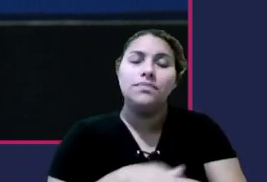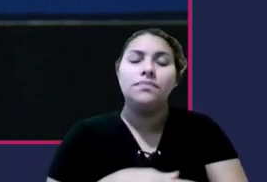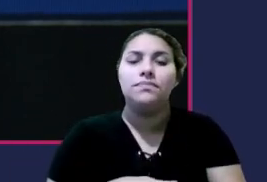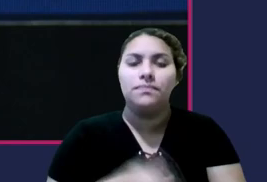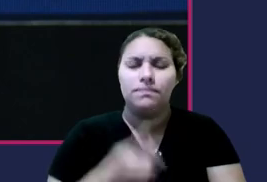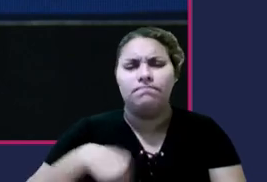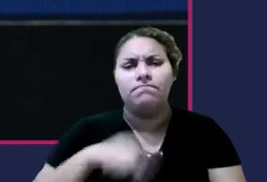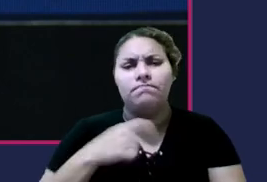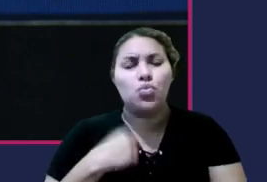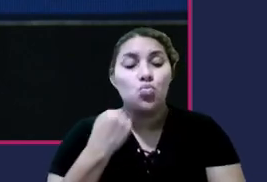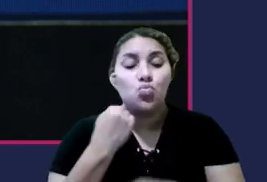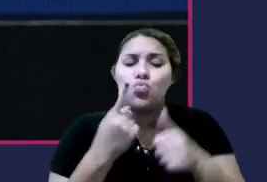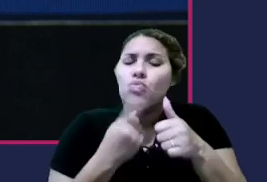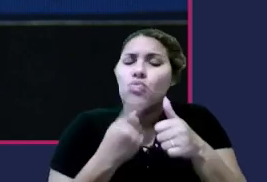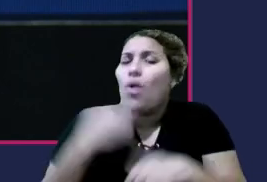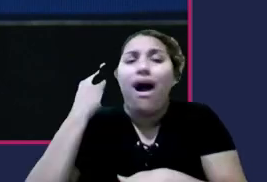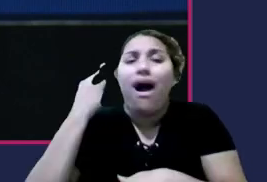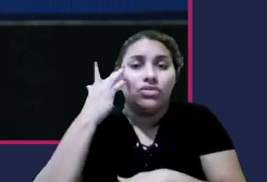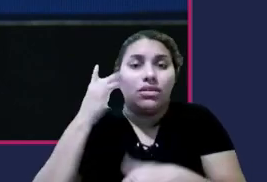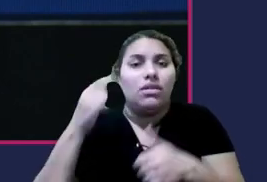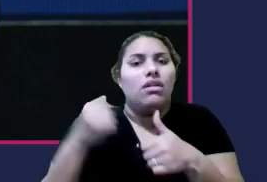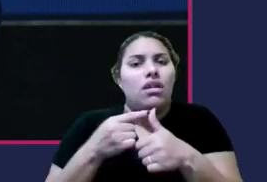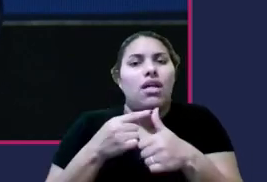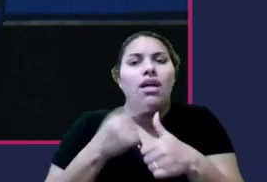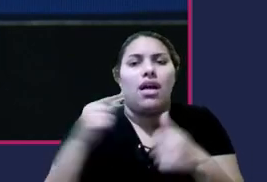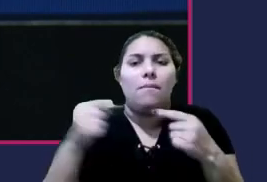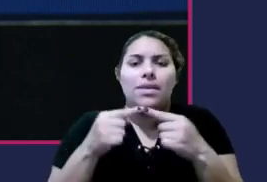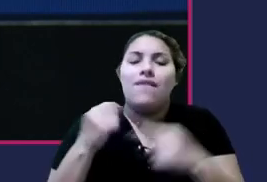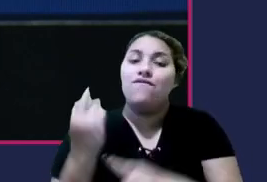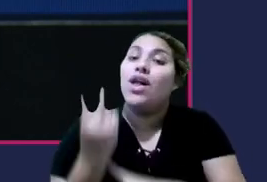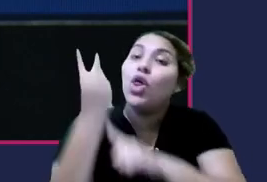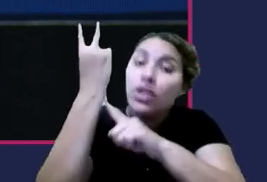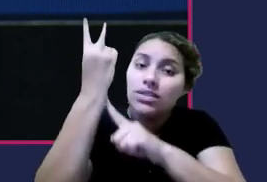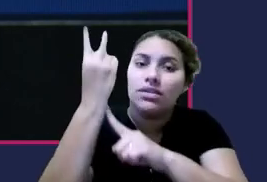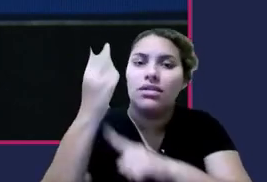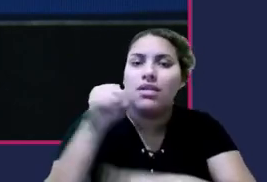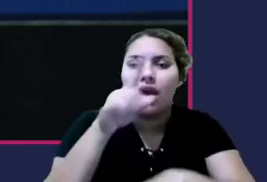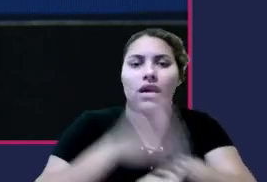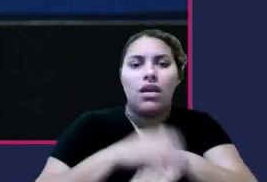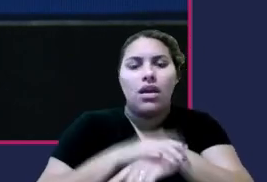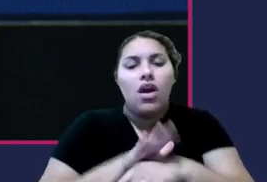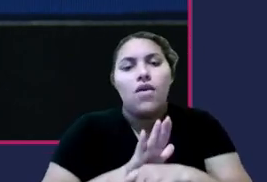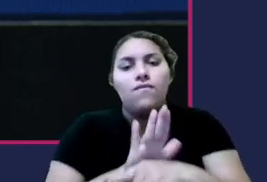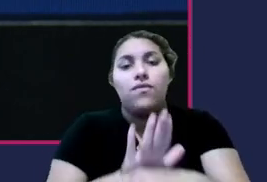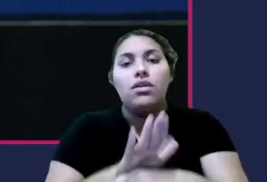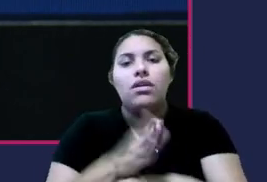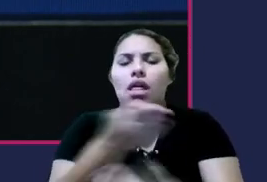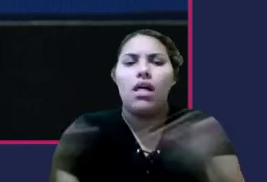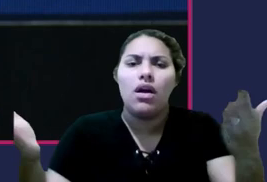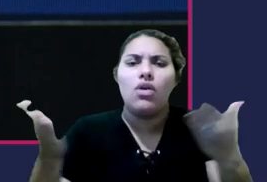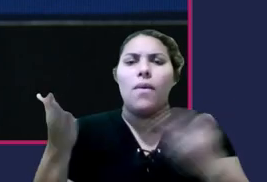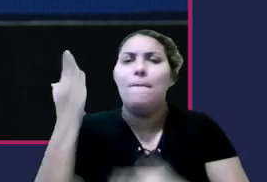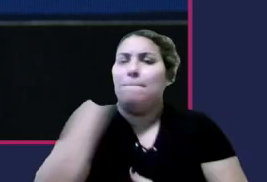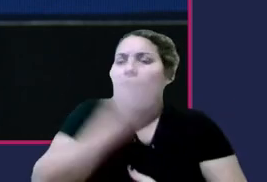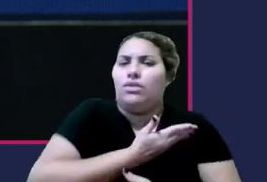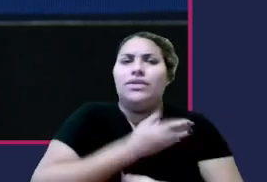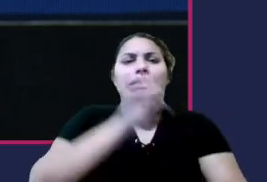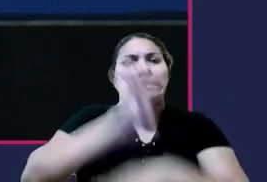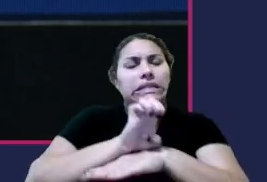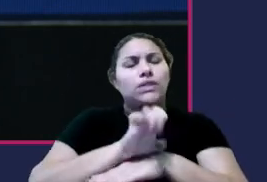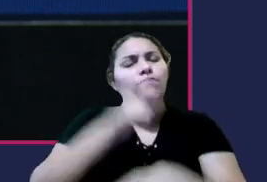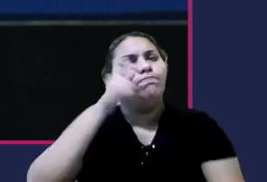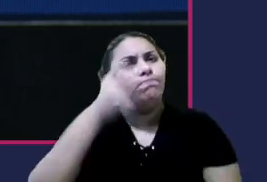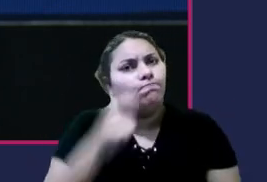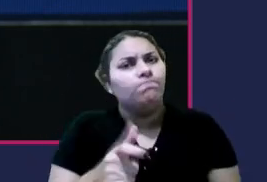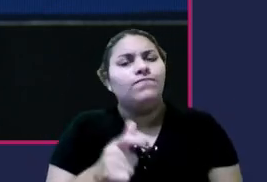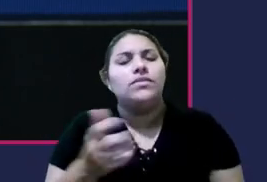we do? And I think one of the things that we can do here is to value those who started first, those who